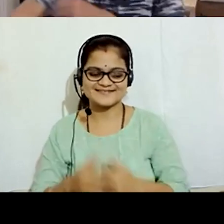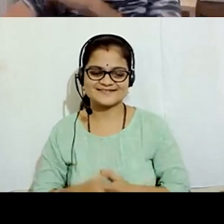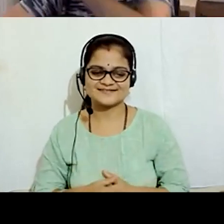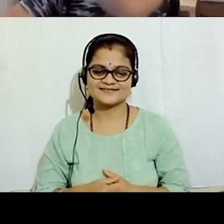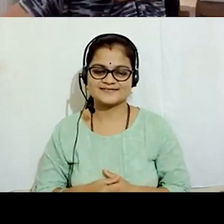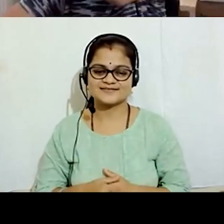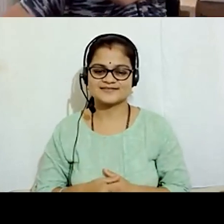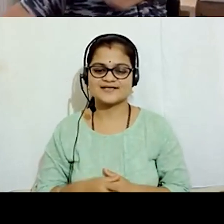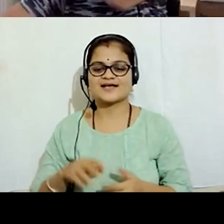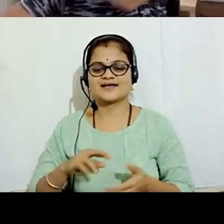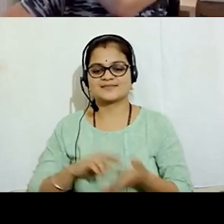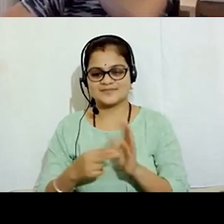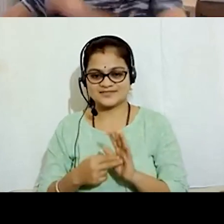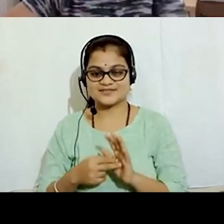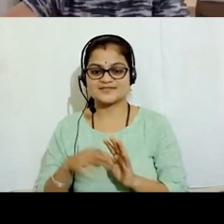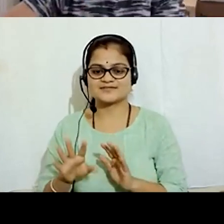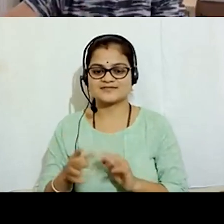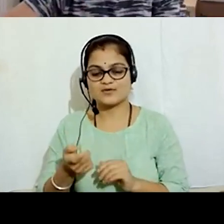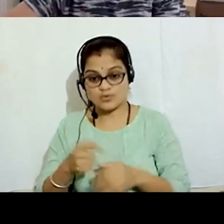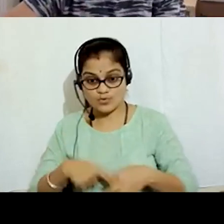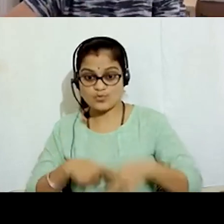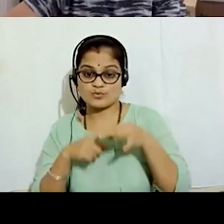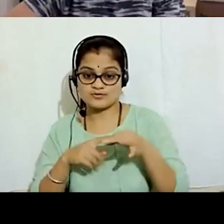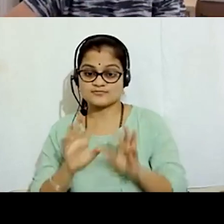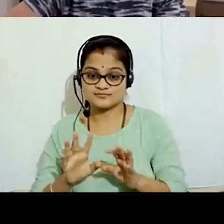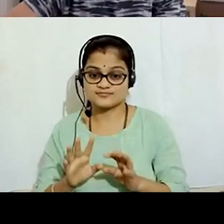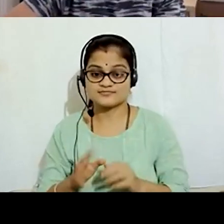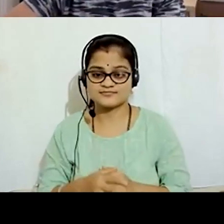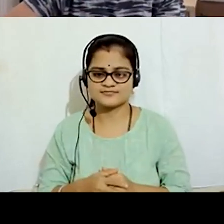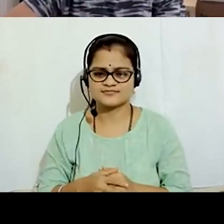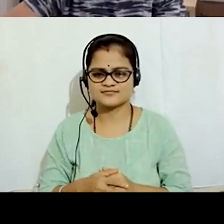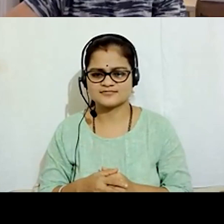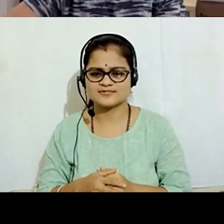Just, I mean, a disclaimer on the quality though. It is what it is. So,